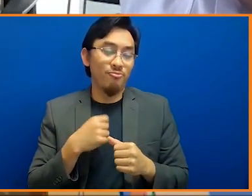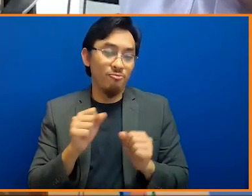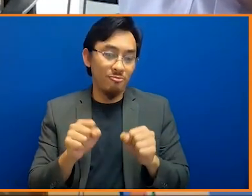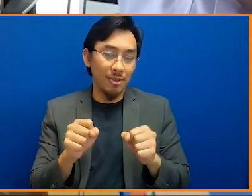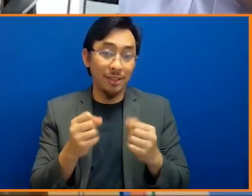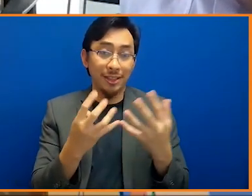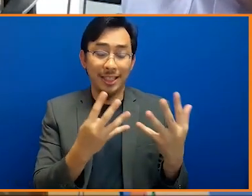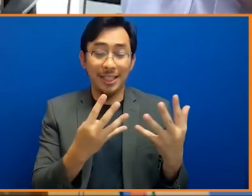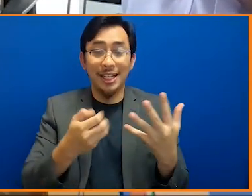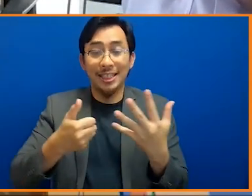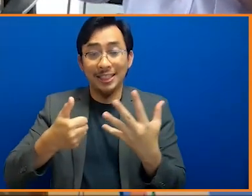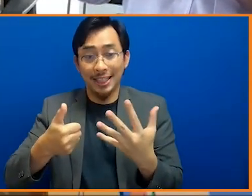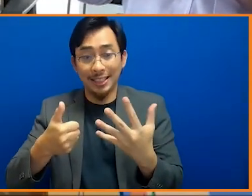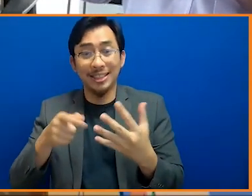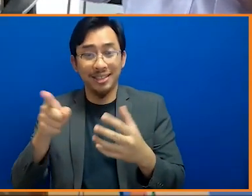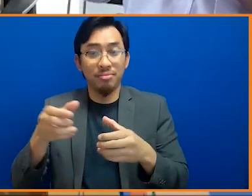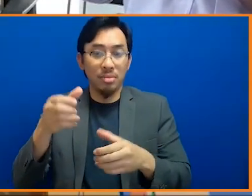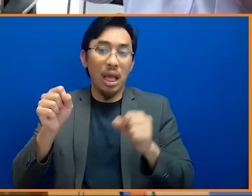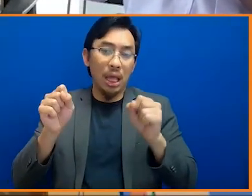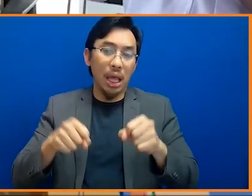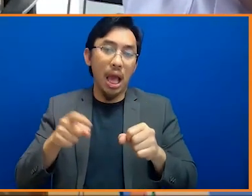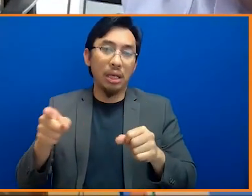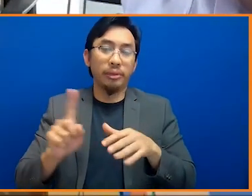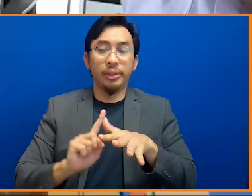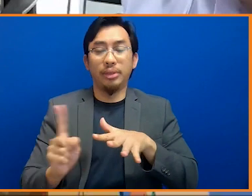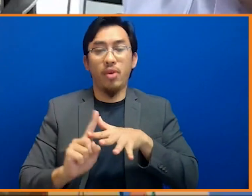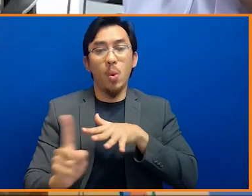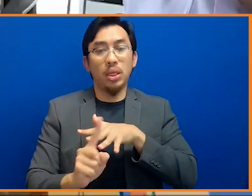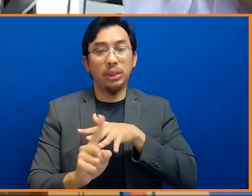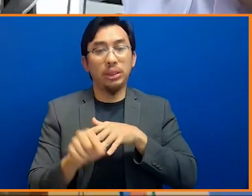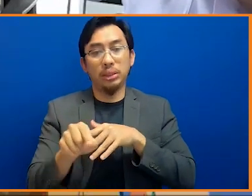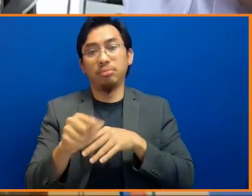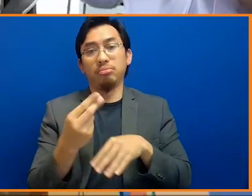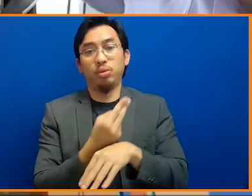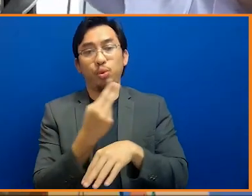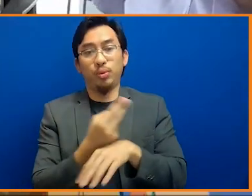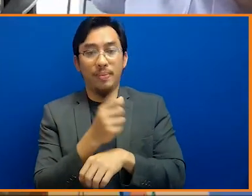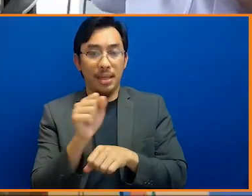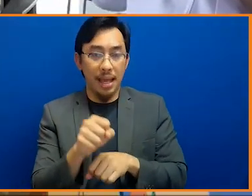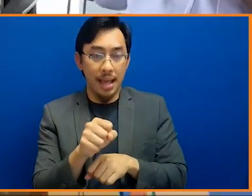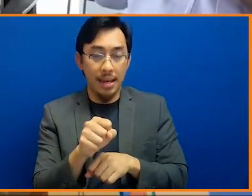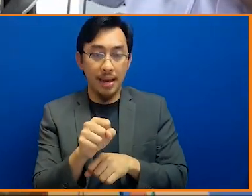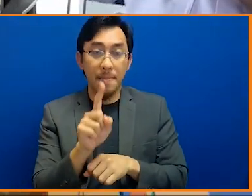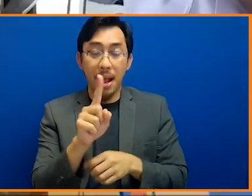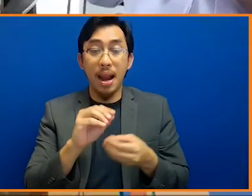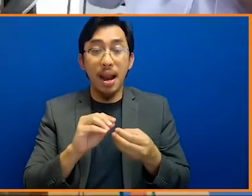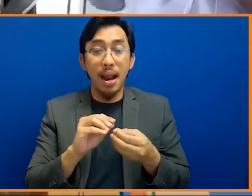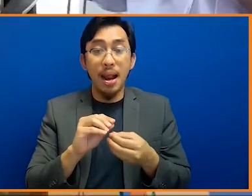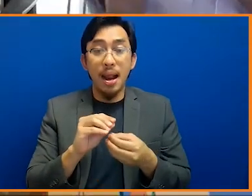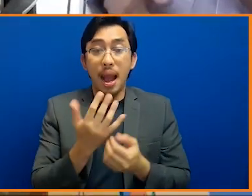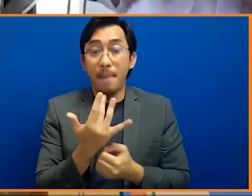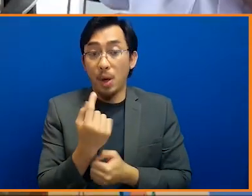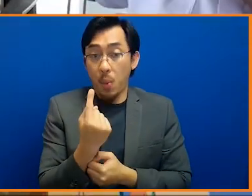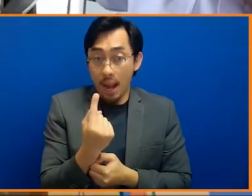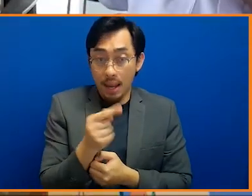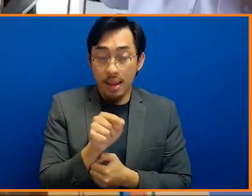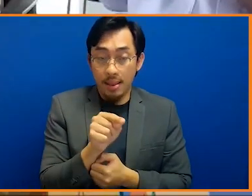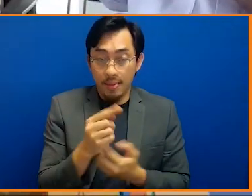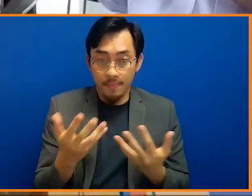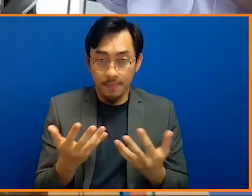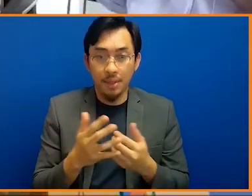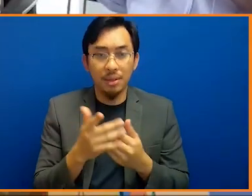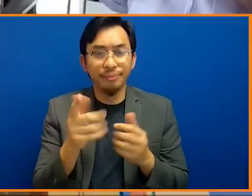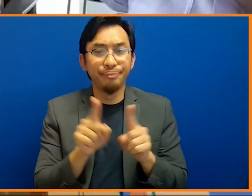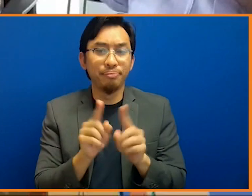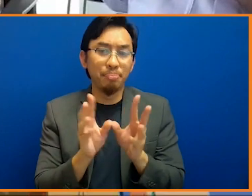the 96 building in this city can be alternative escape buildings, first, number one, we need to